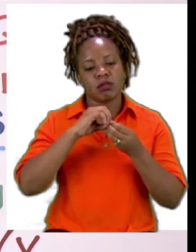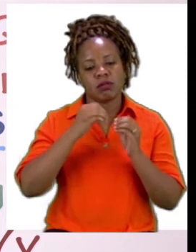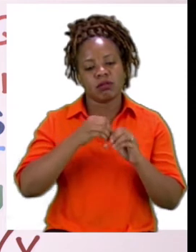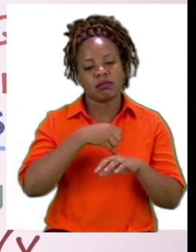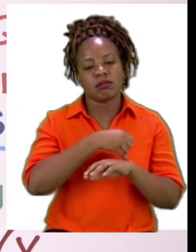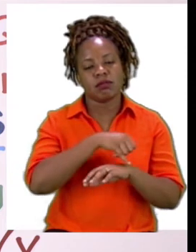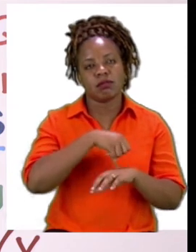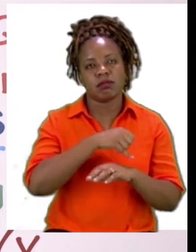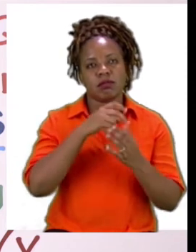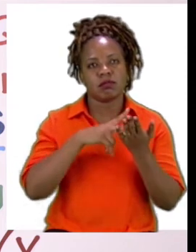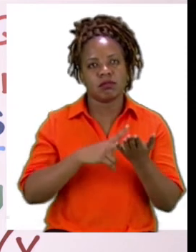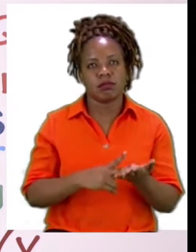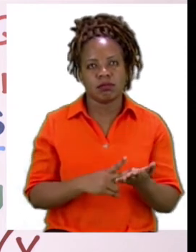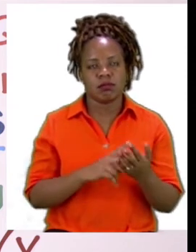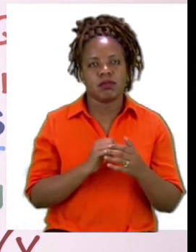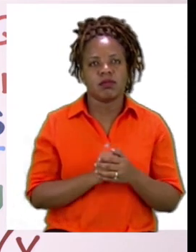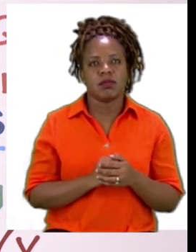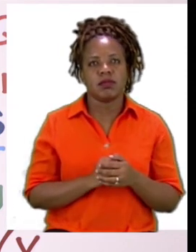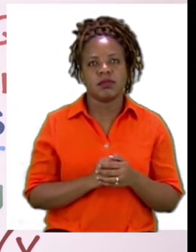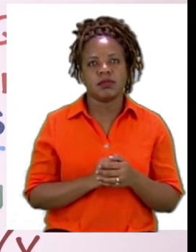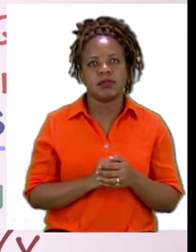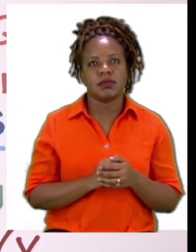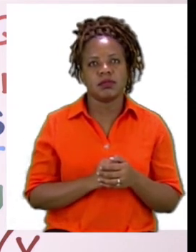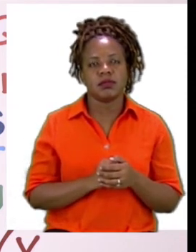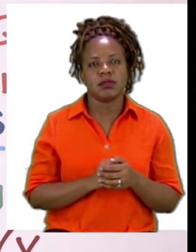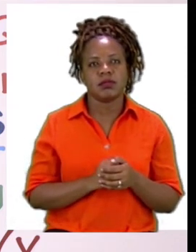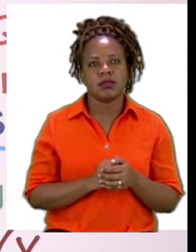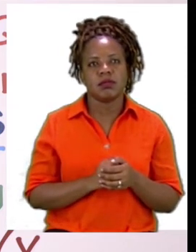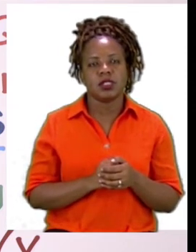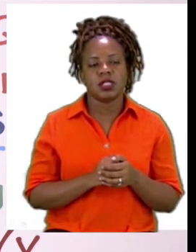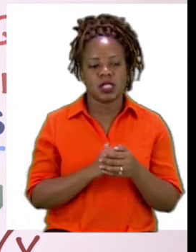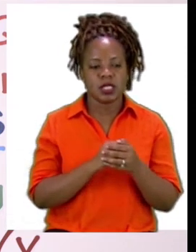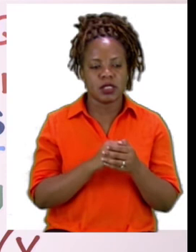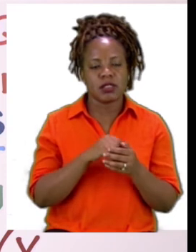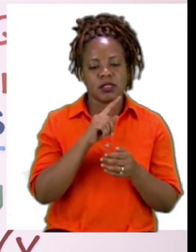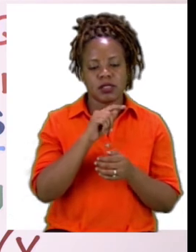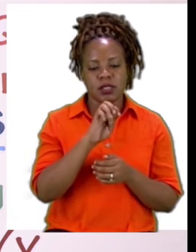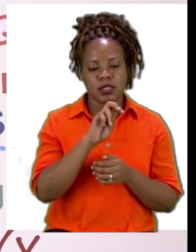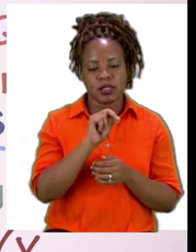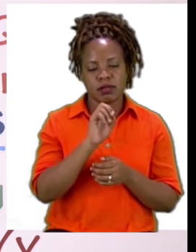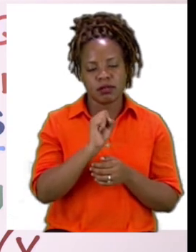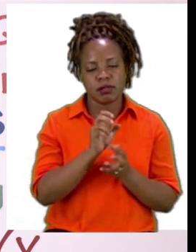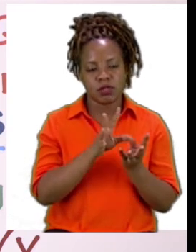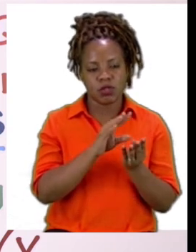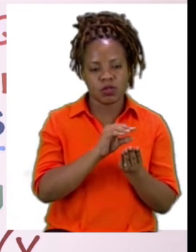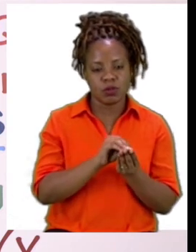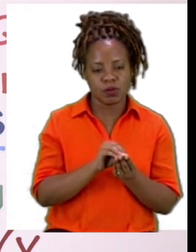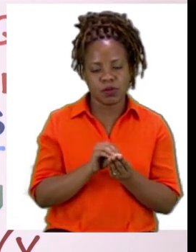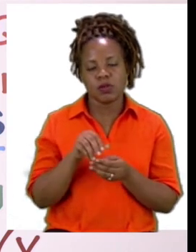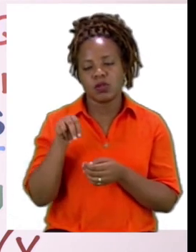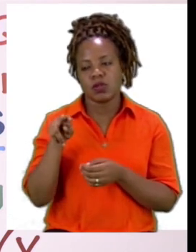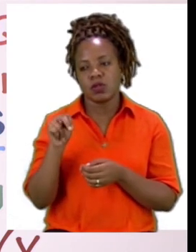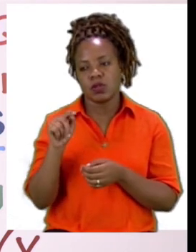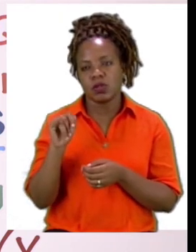that, you're going to add the place values together. And then you will add the numbers